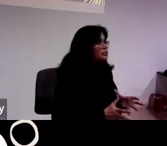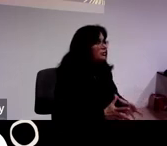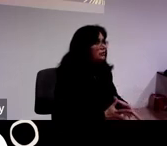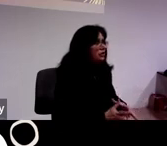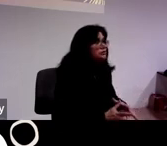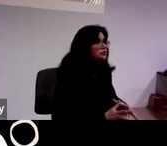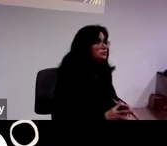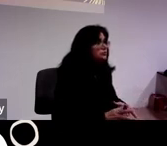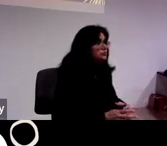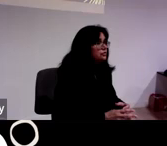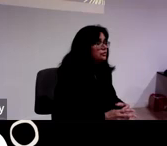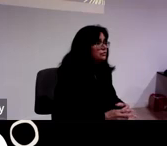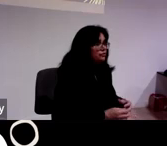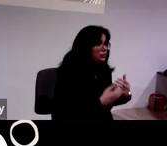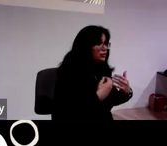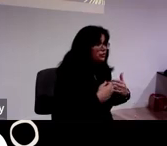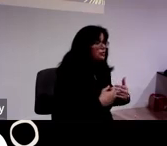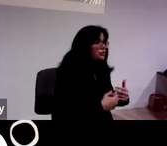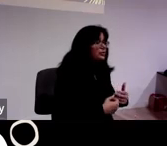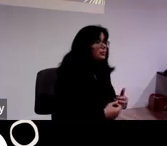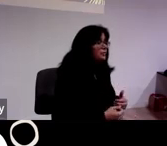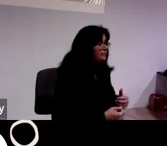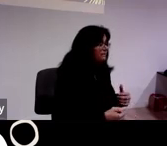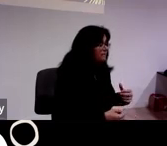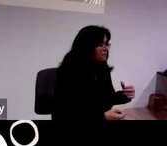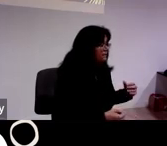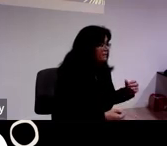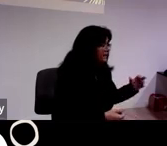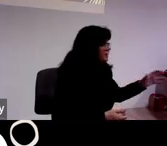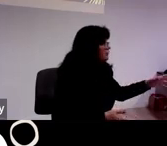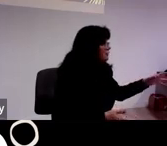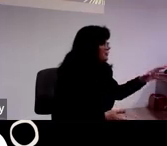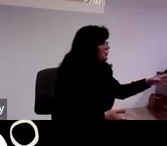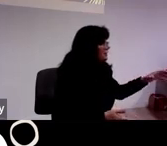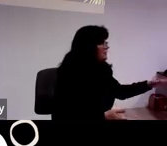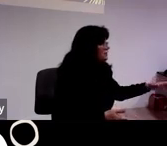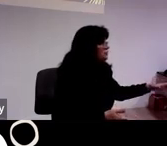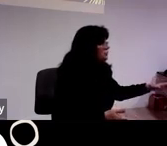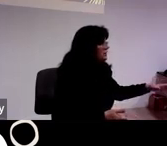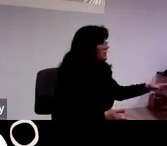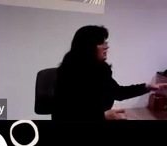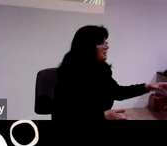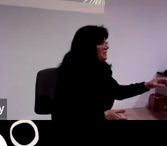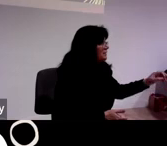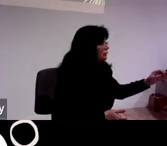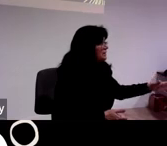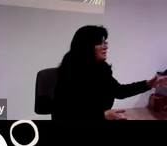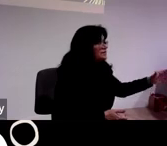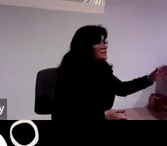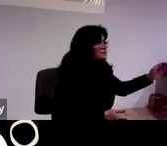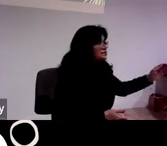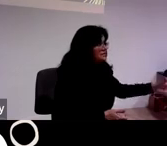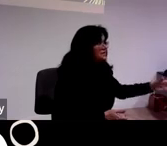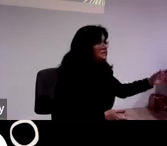our people on the coast, so we're saltwater people, but even when we look at our freshwater